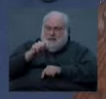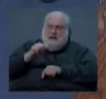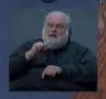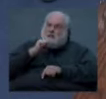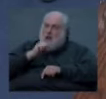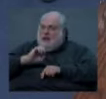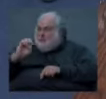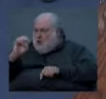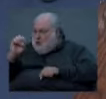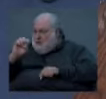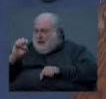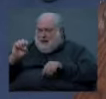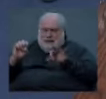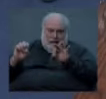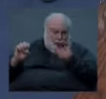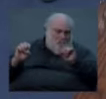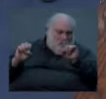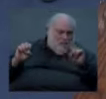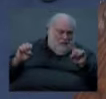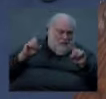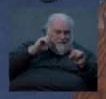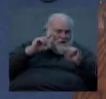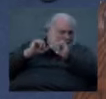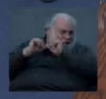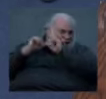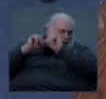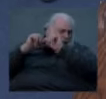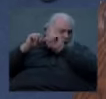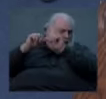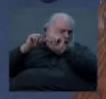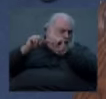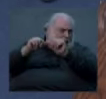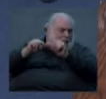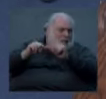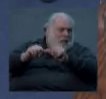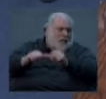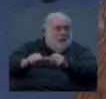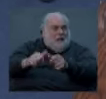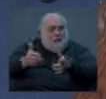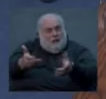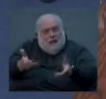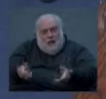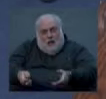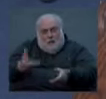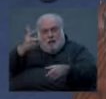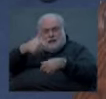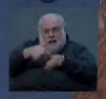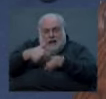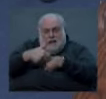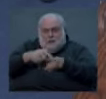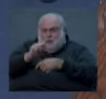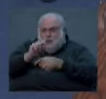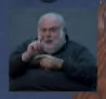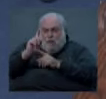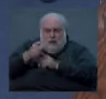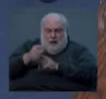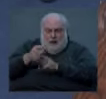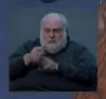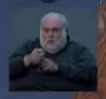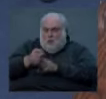non-emergency 911 for periods of, I don't know how long it takes, 20 rings, say a